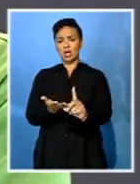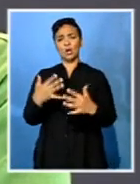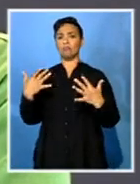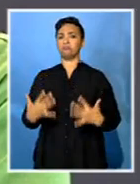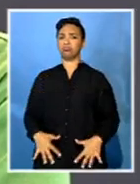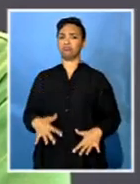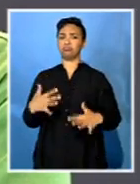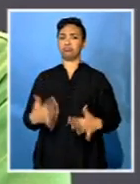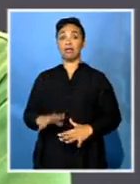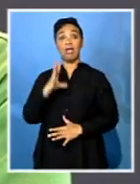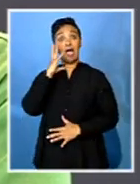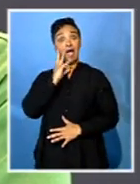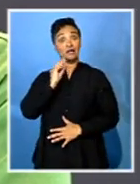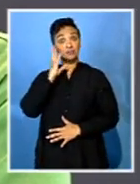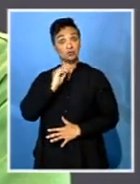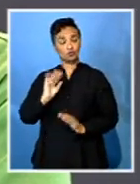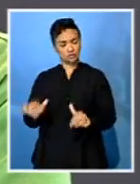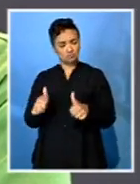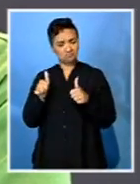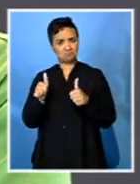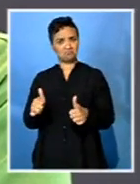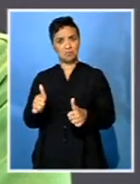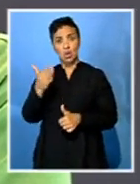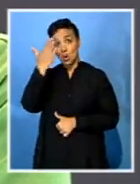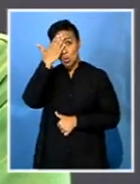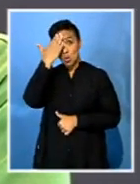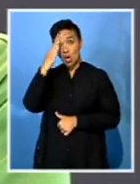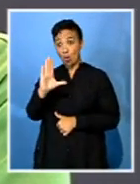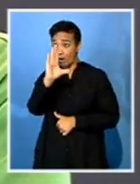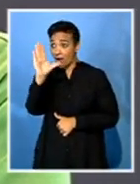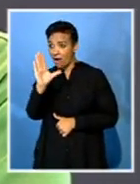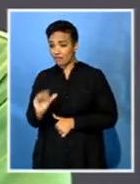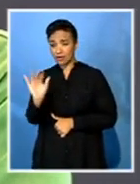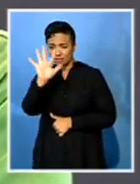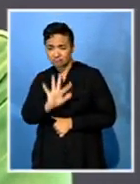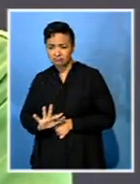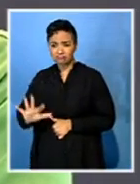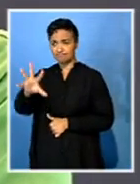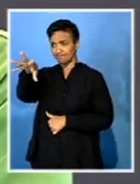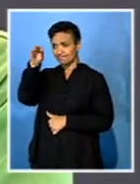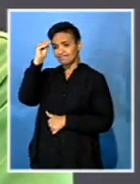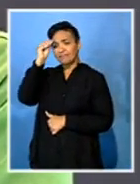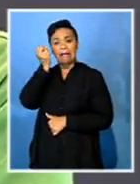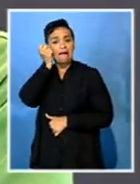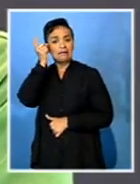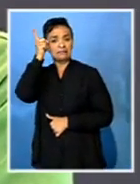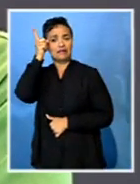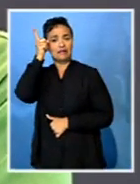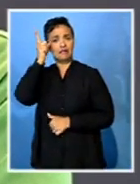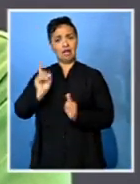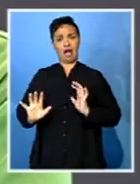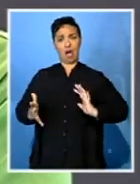good experience, having, you know, traversed, you know, the continent. He understand the game, he was in touch with our